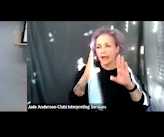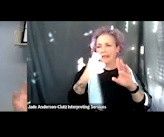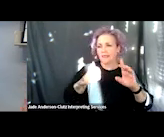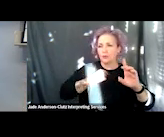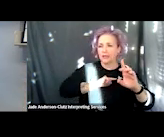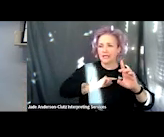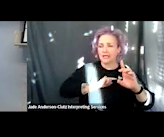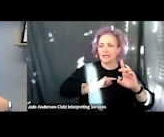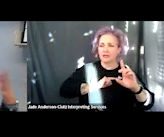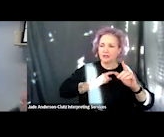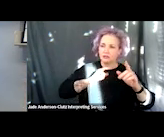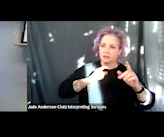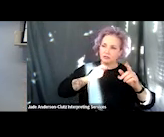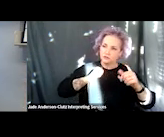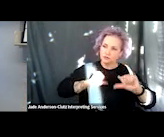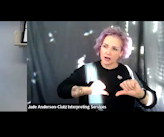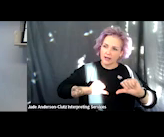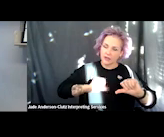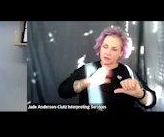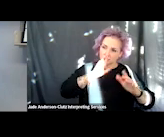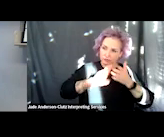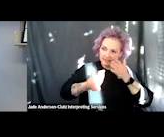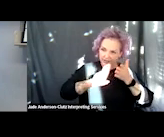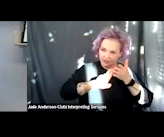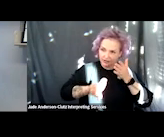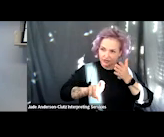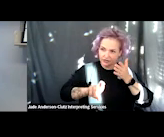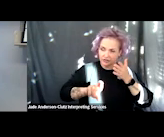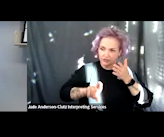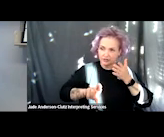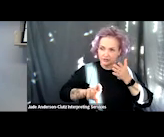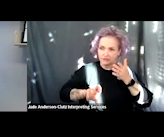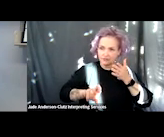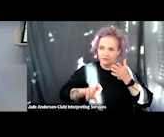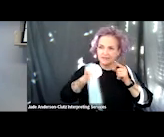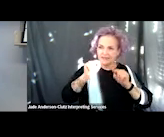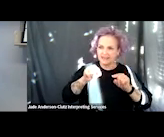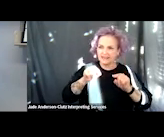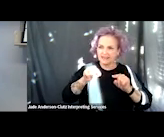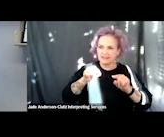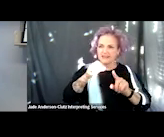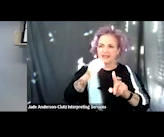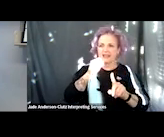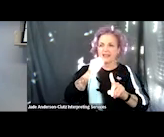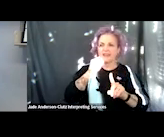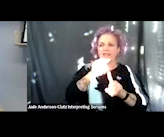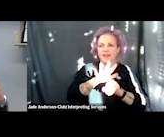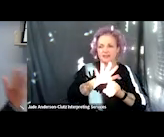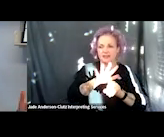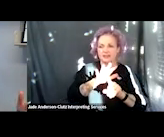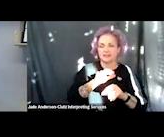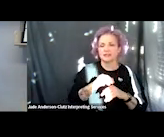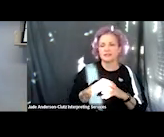performed. I'd be happy to chat a little bit more about it, but what can we take away from these studies, right? Obviously, these are animal